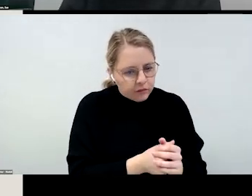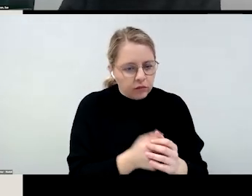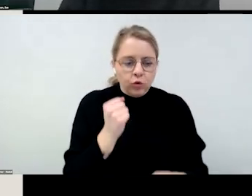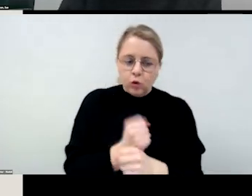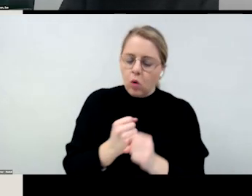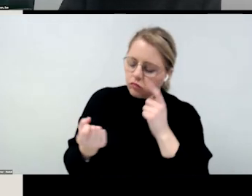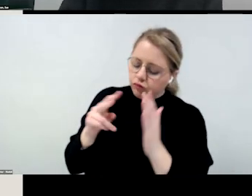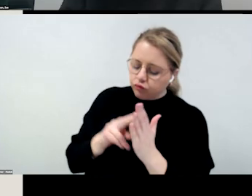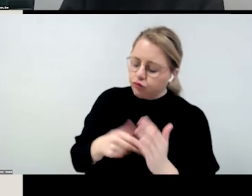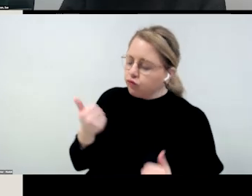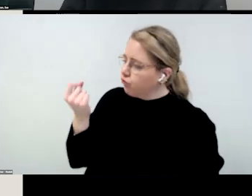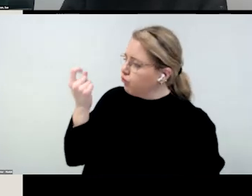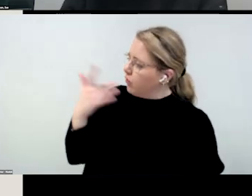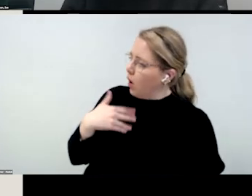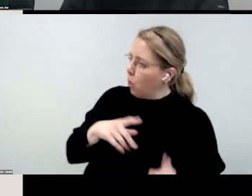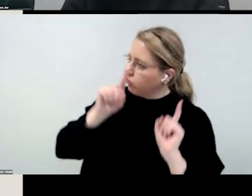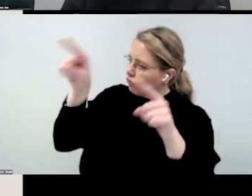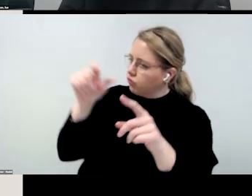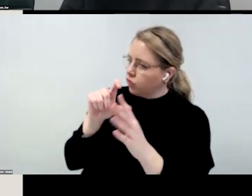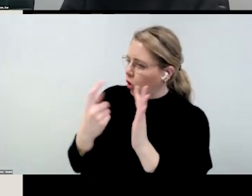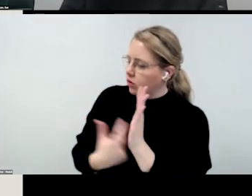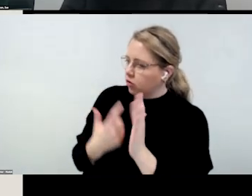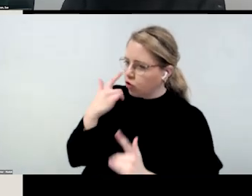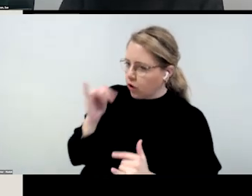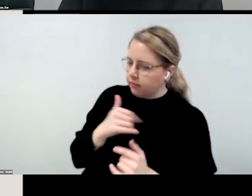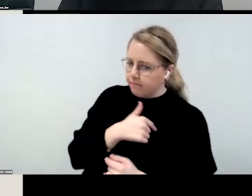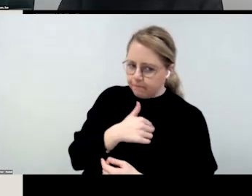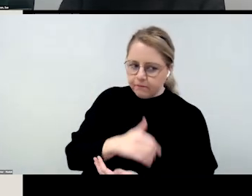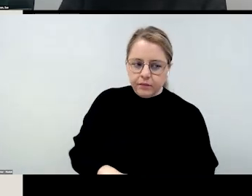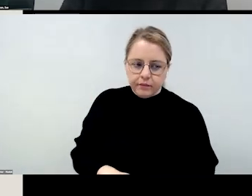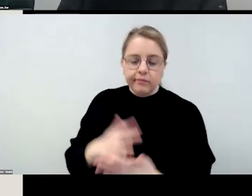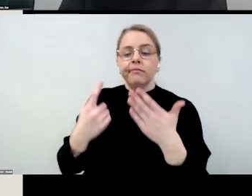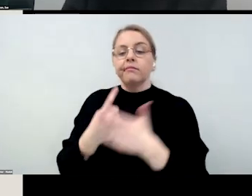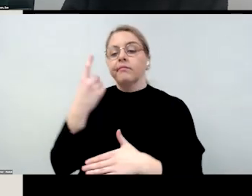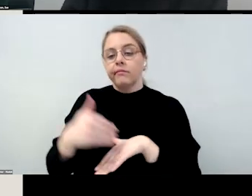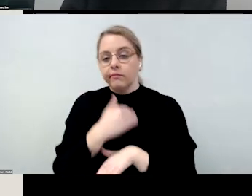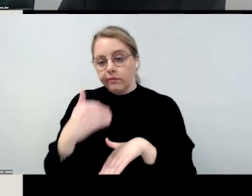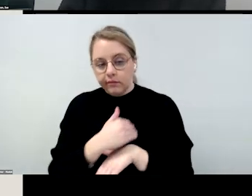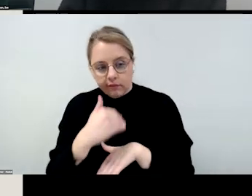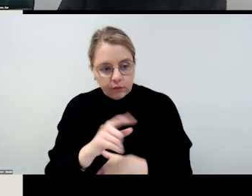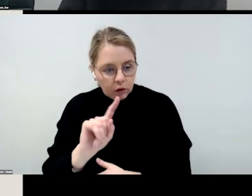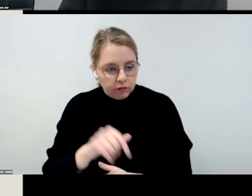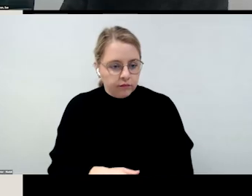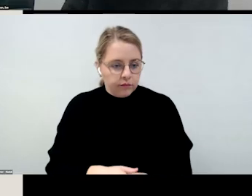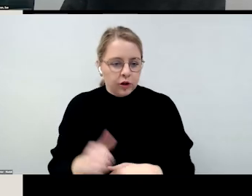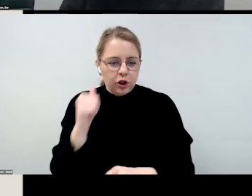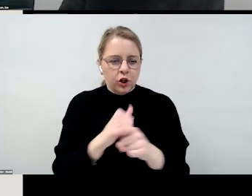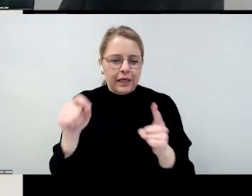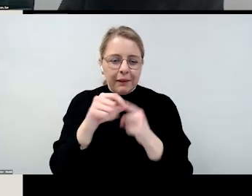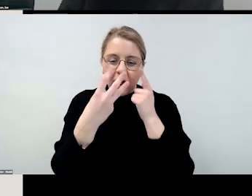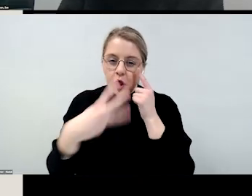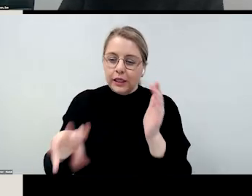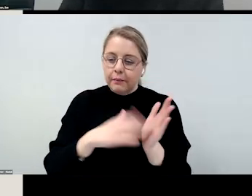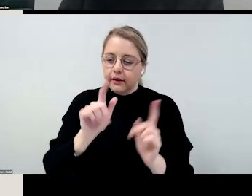and says he does want to get a checkup. Unfortunately, there are logistical problems. The GP is 30 minutes away and does not